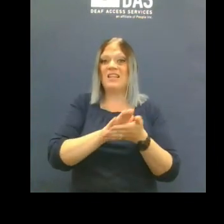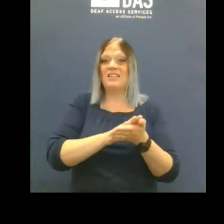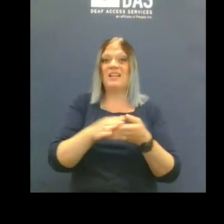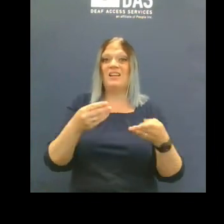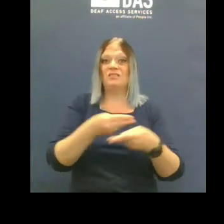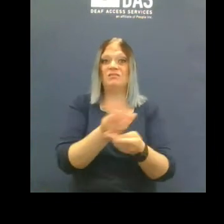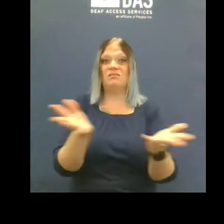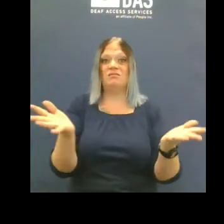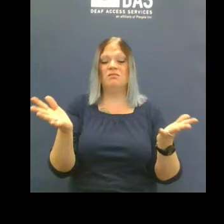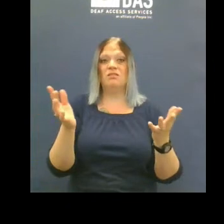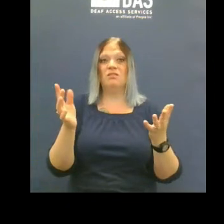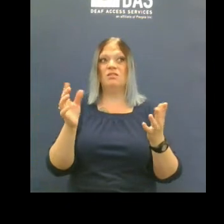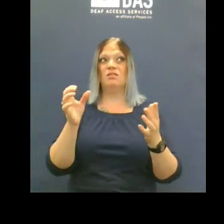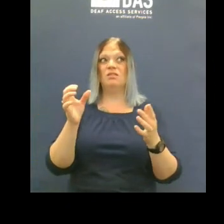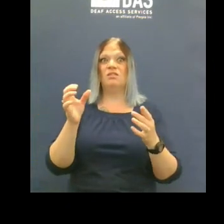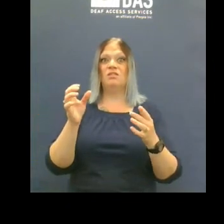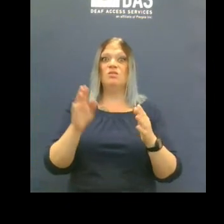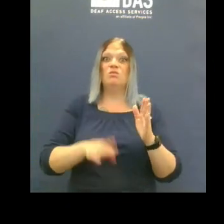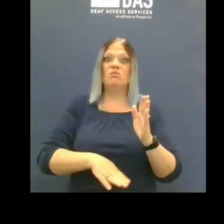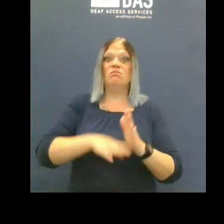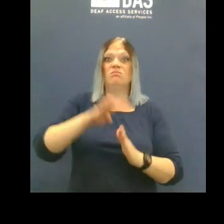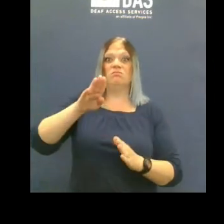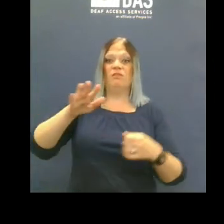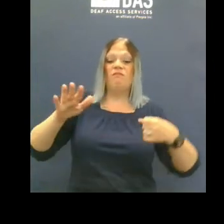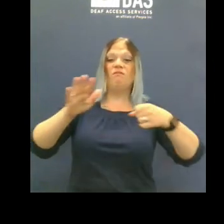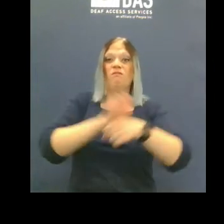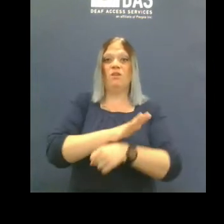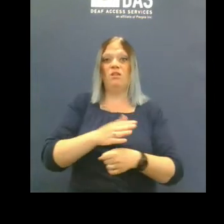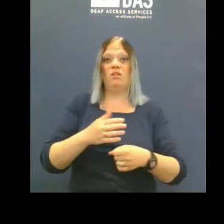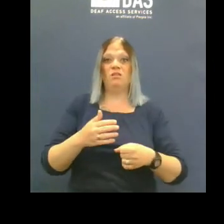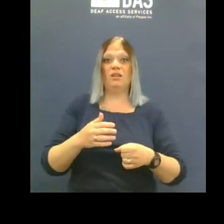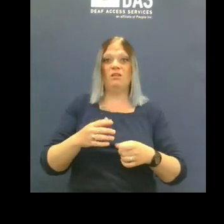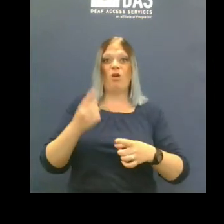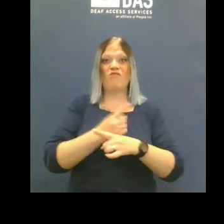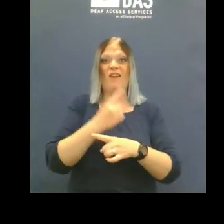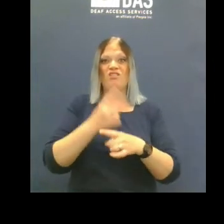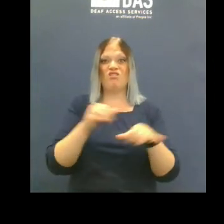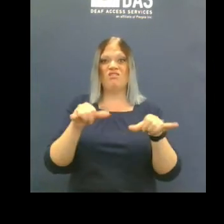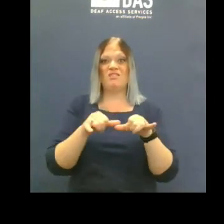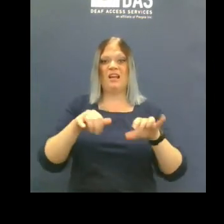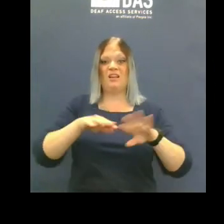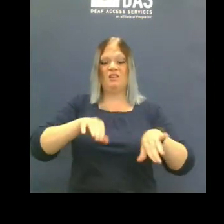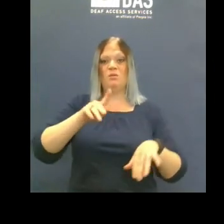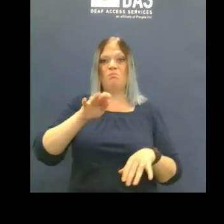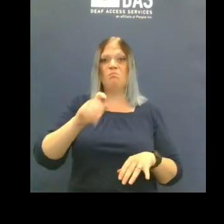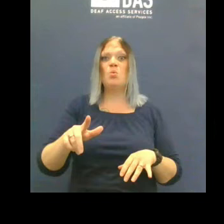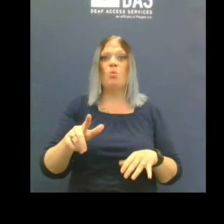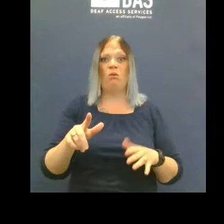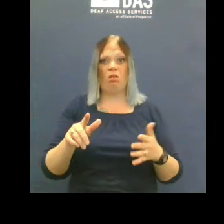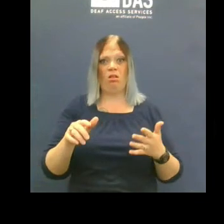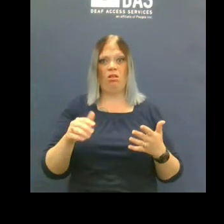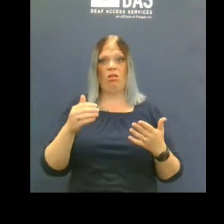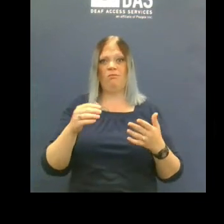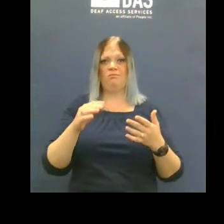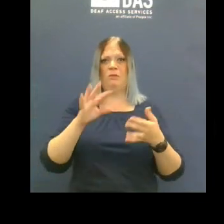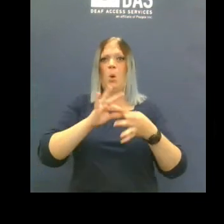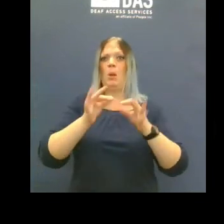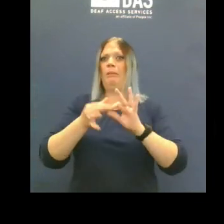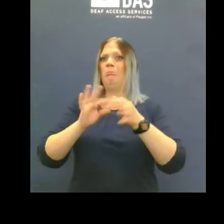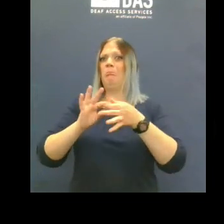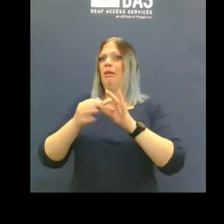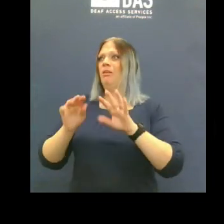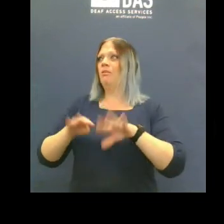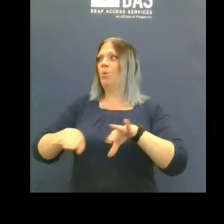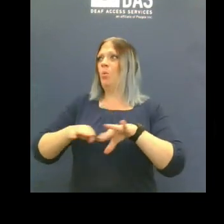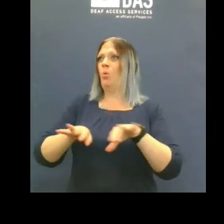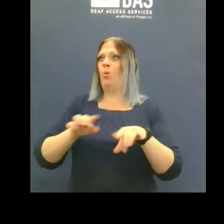to actually fill a pool, or a full-size pool, with all of that. I'm not sure whether or not it was an Olympic pool, but it was